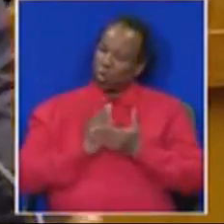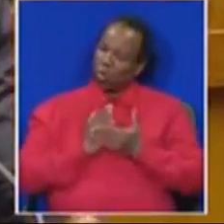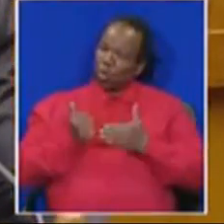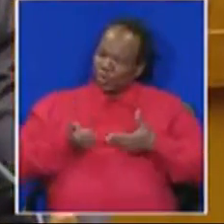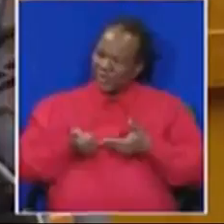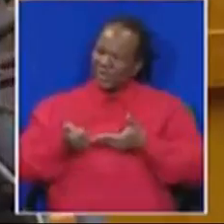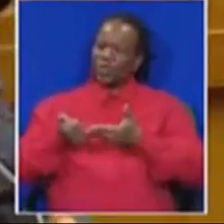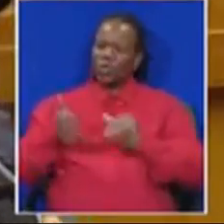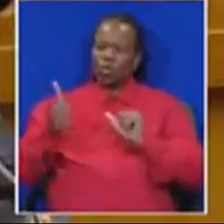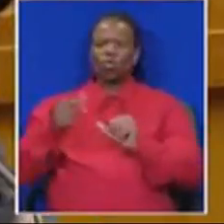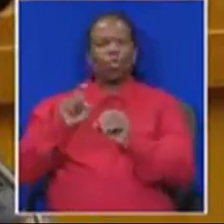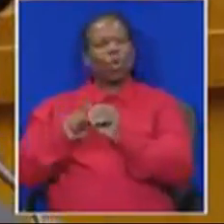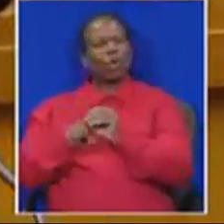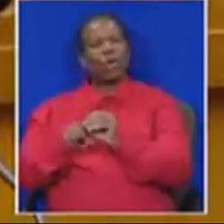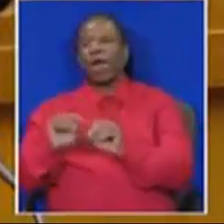hinkwavo.